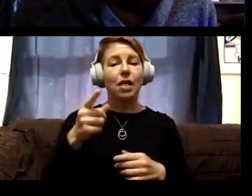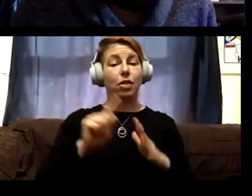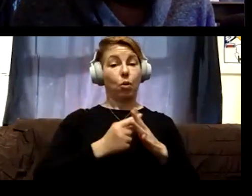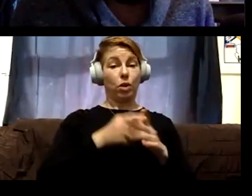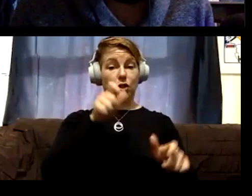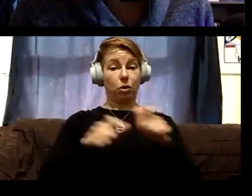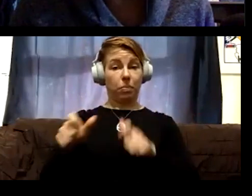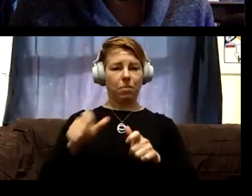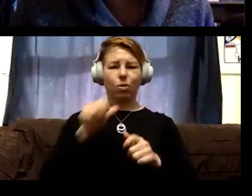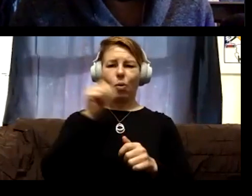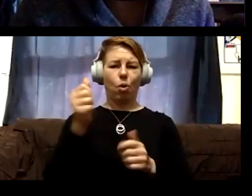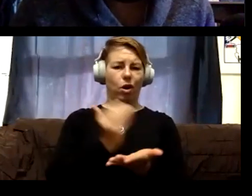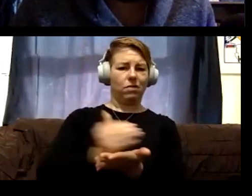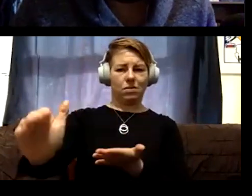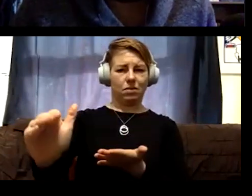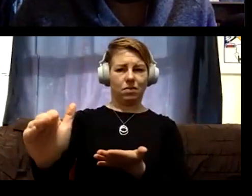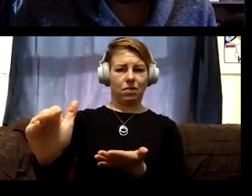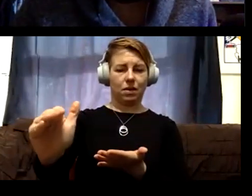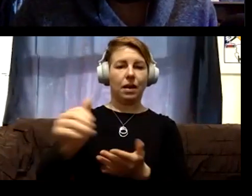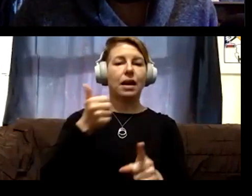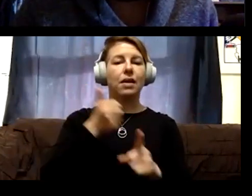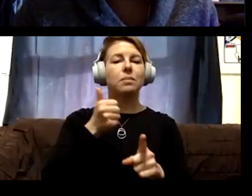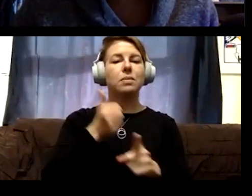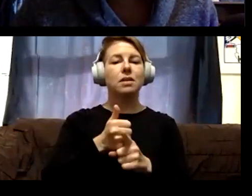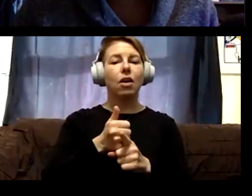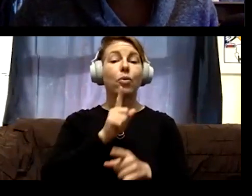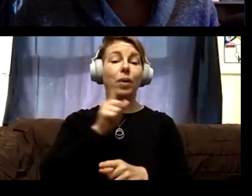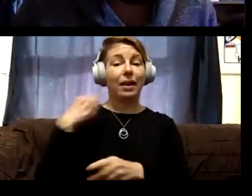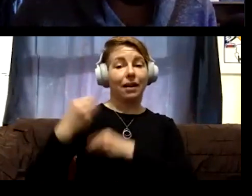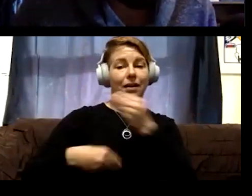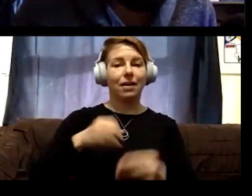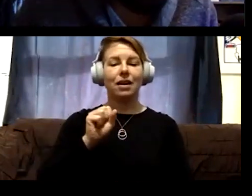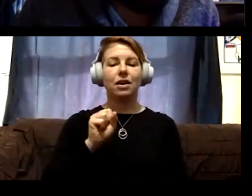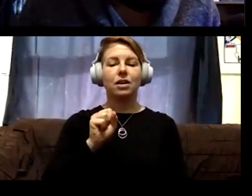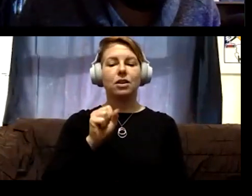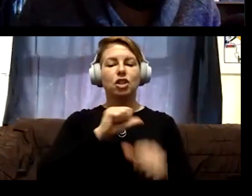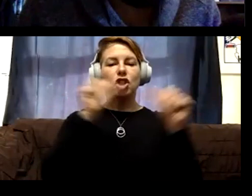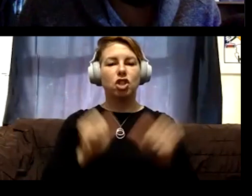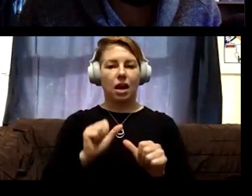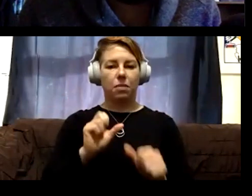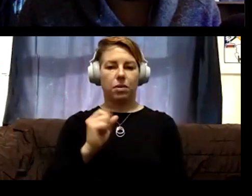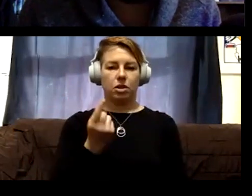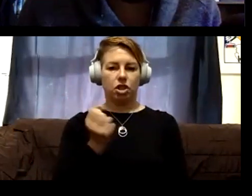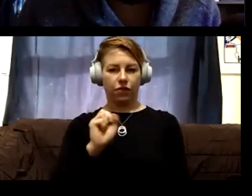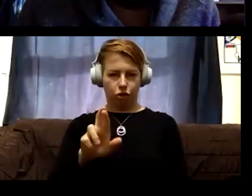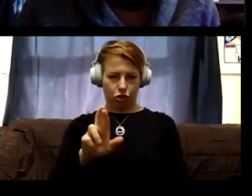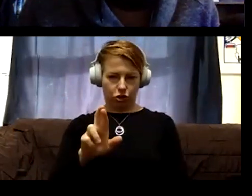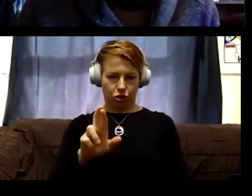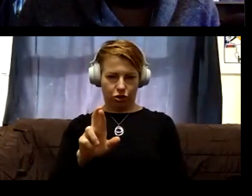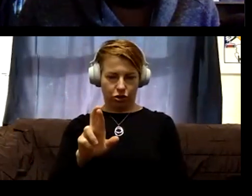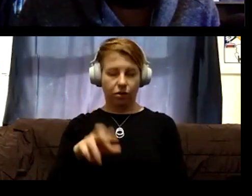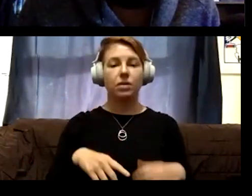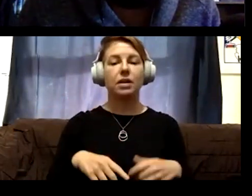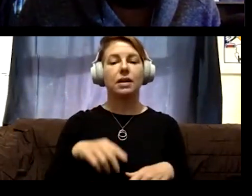fact, they were a race of shapeshifters who assumed the form of their would-be conquerors and then proceeded to slaughter